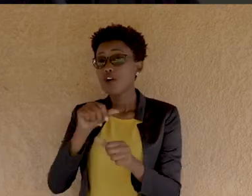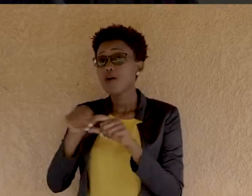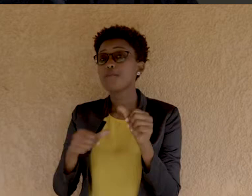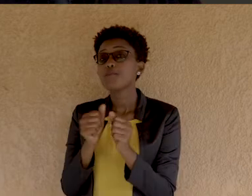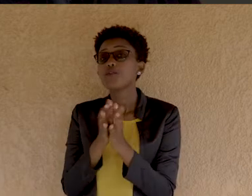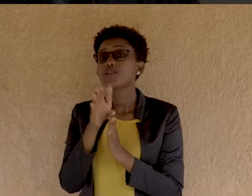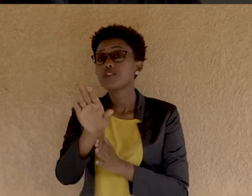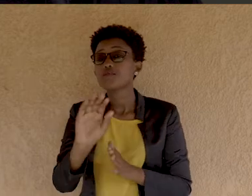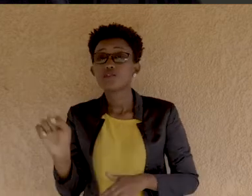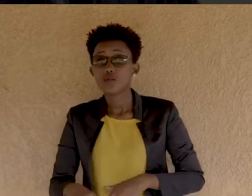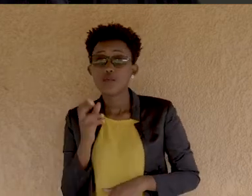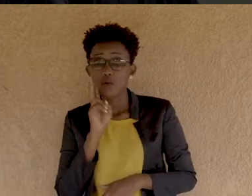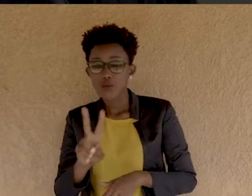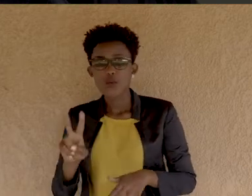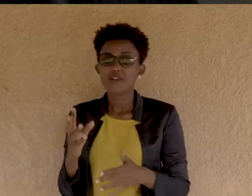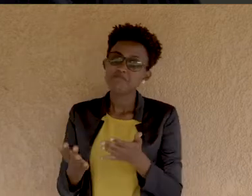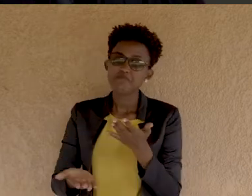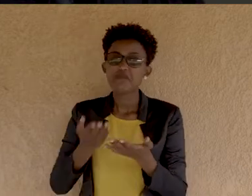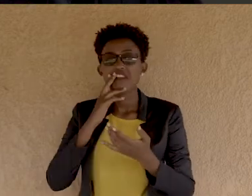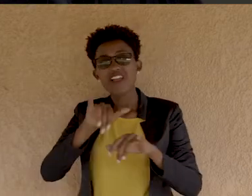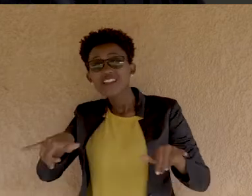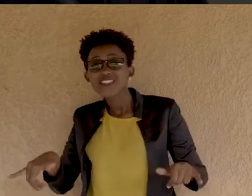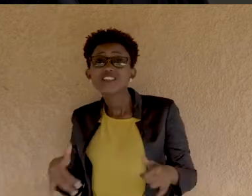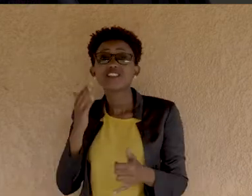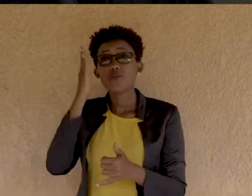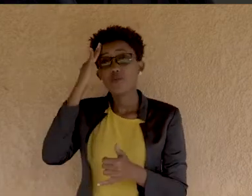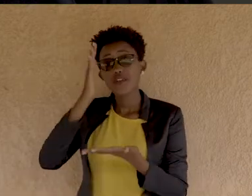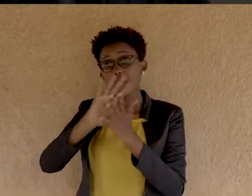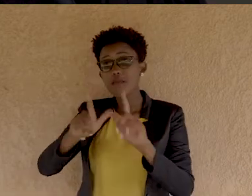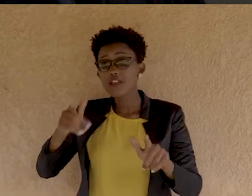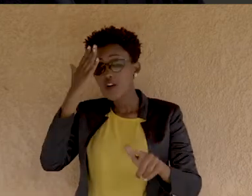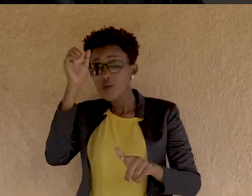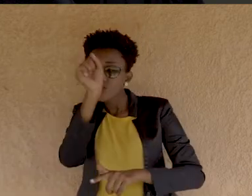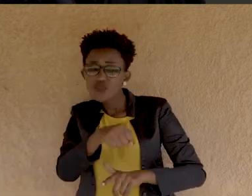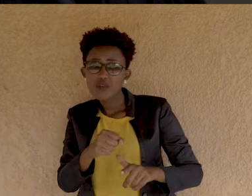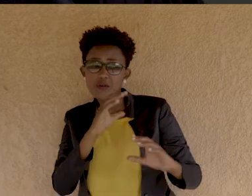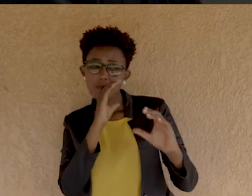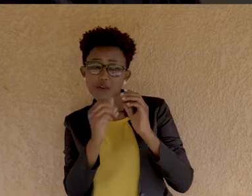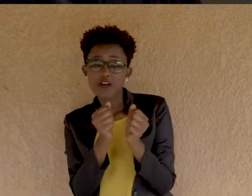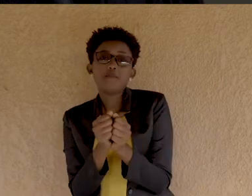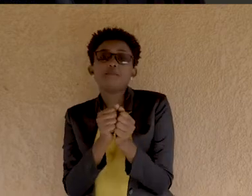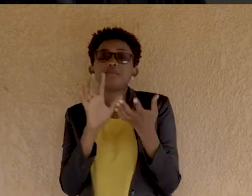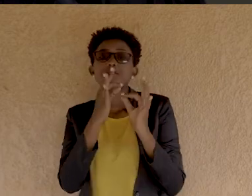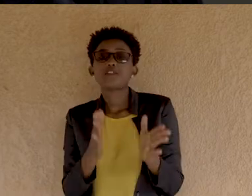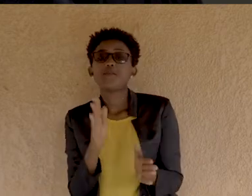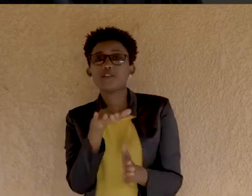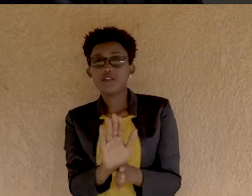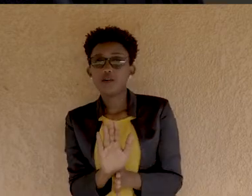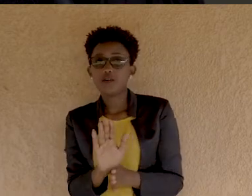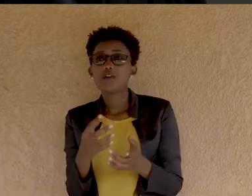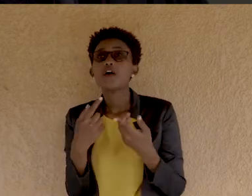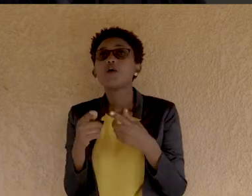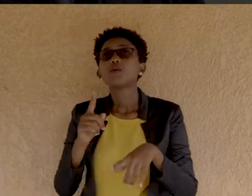100%. During the hearing, we had an interpreter who knew sign language, which allowed us to understand what Felicien was